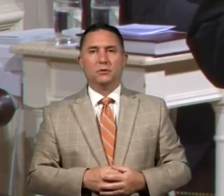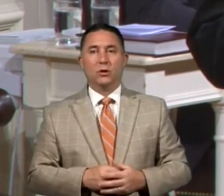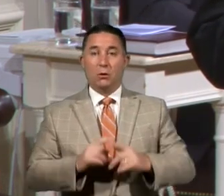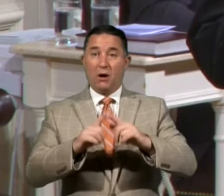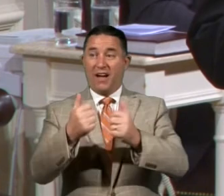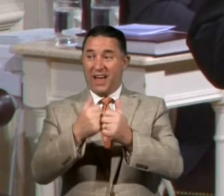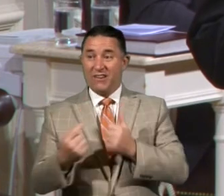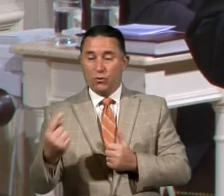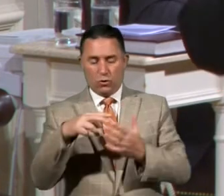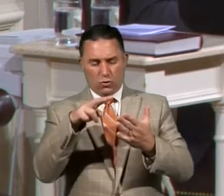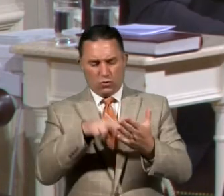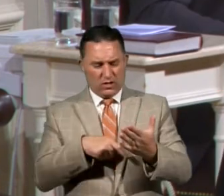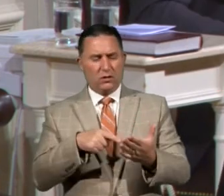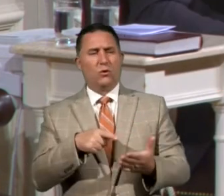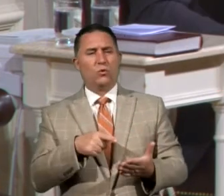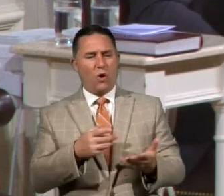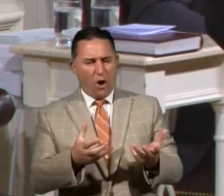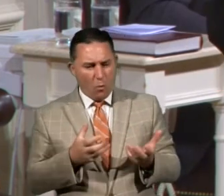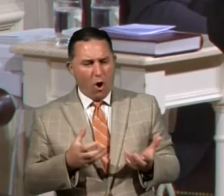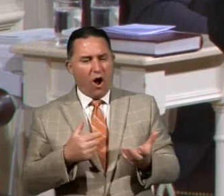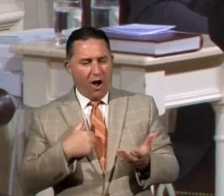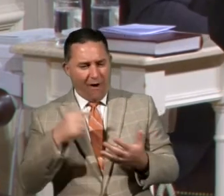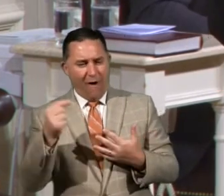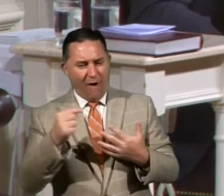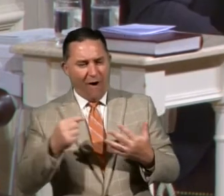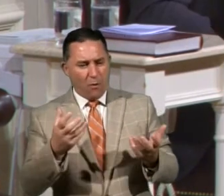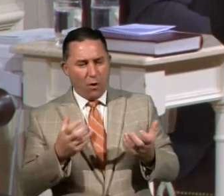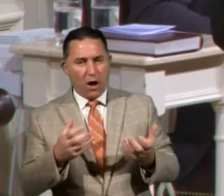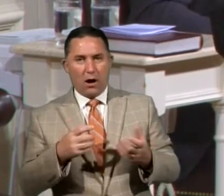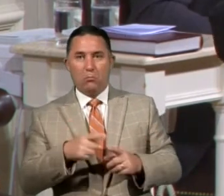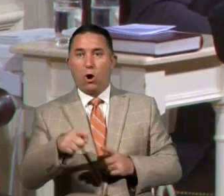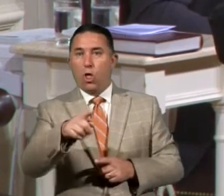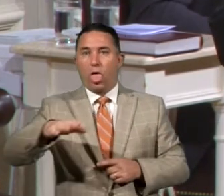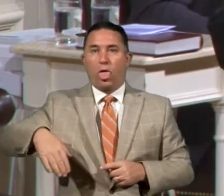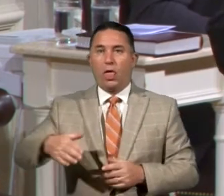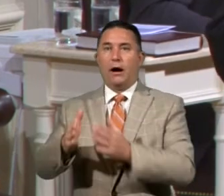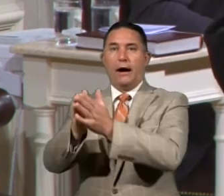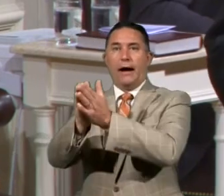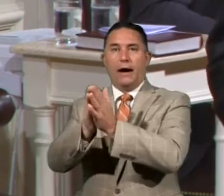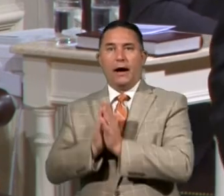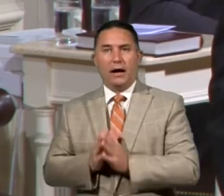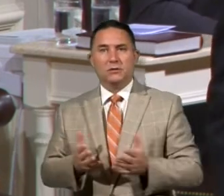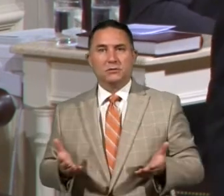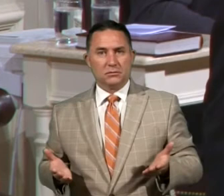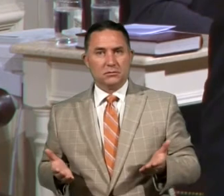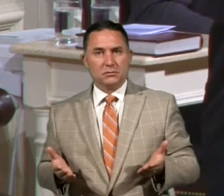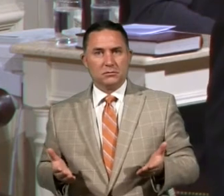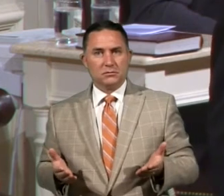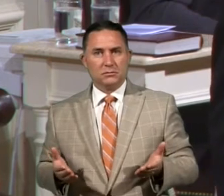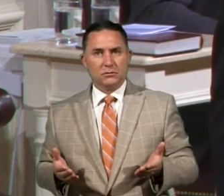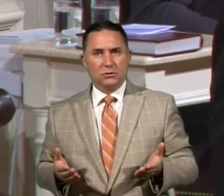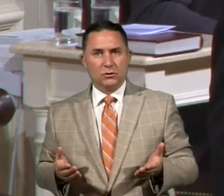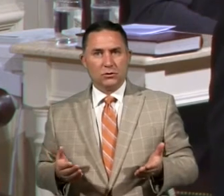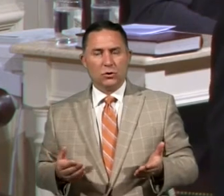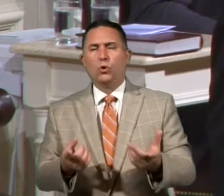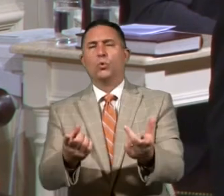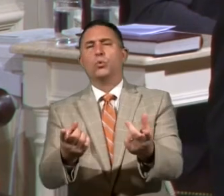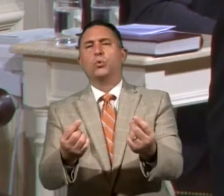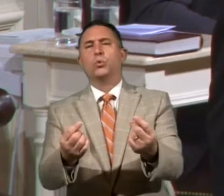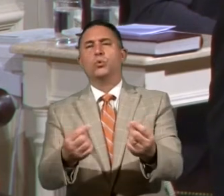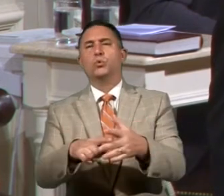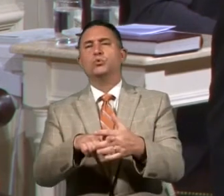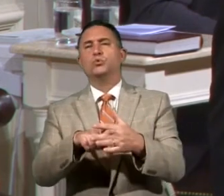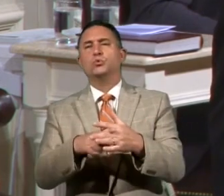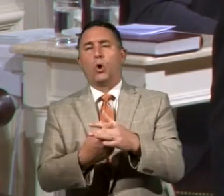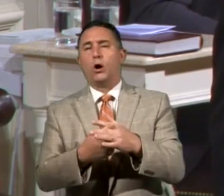But everybody who reads it says, "I want all those things," but you're not asking. What would it take for you, my friend, to